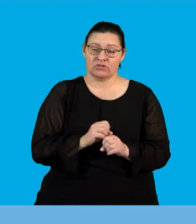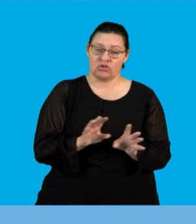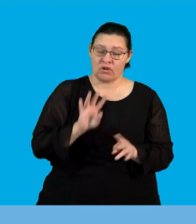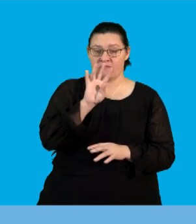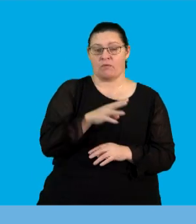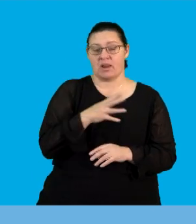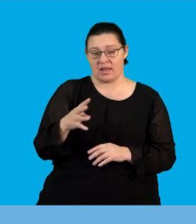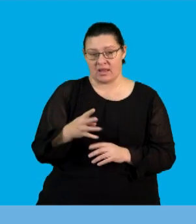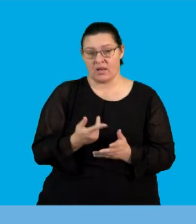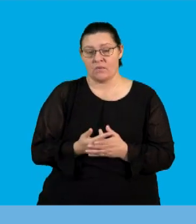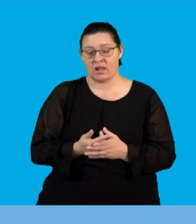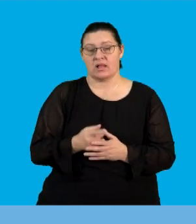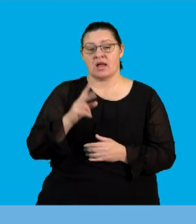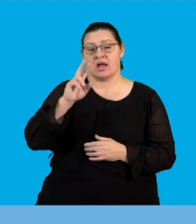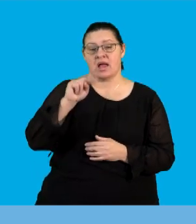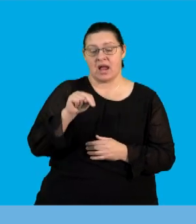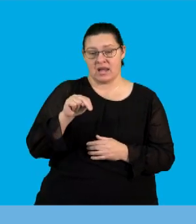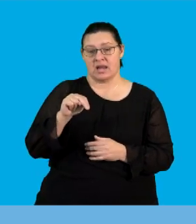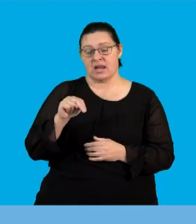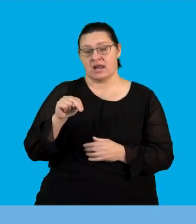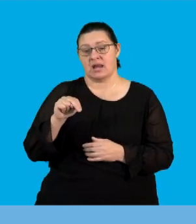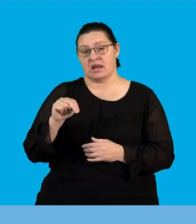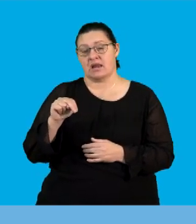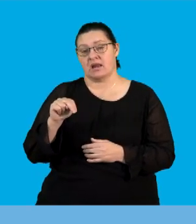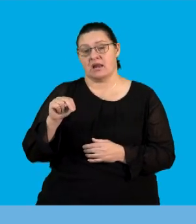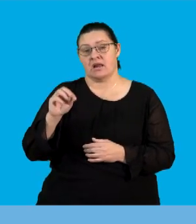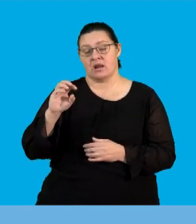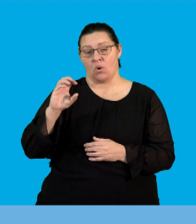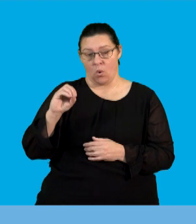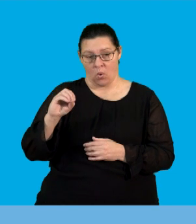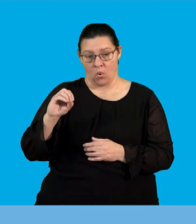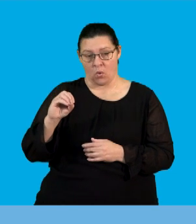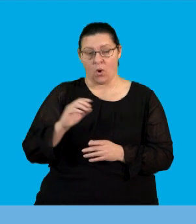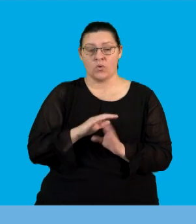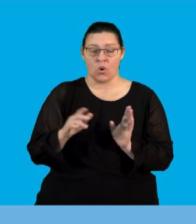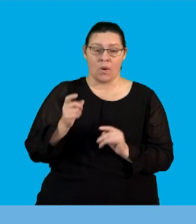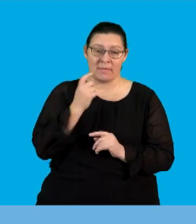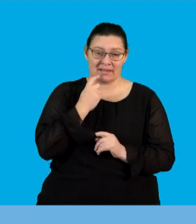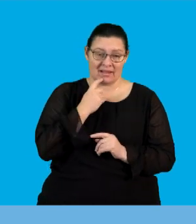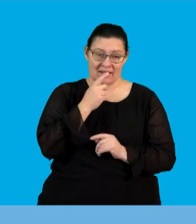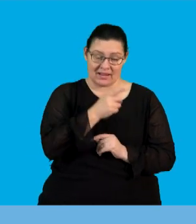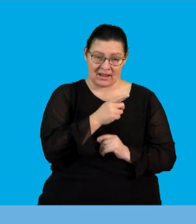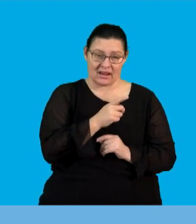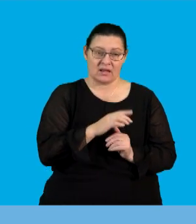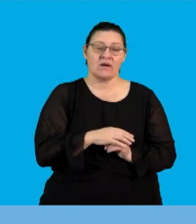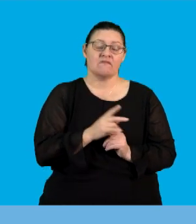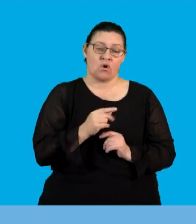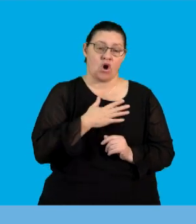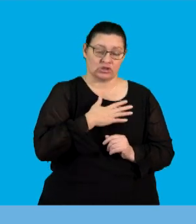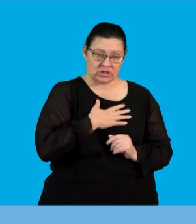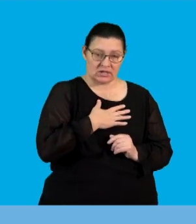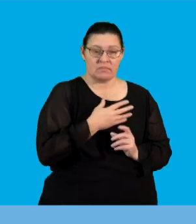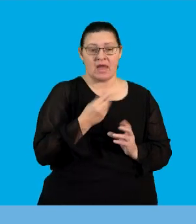have a general formula that is going to be MO, M for metal. And then now our non-metal oxide, when they are reacting